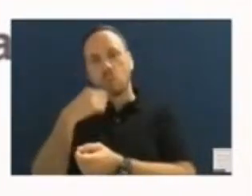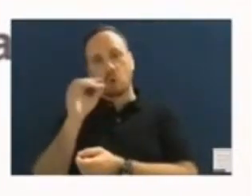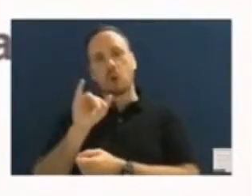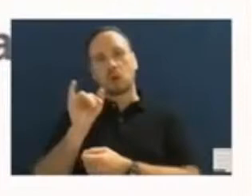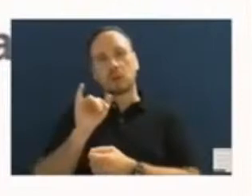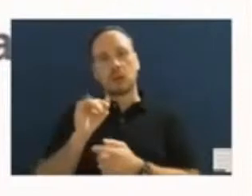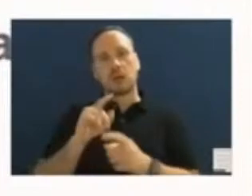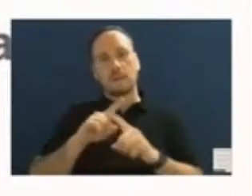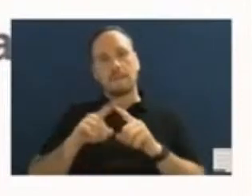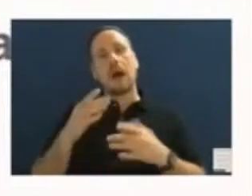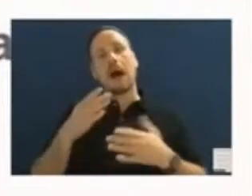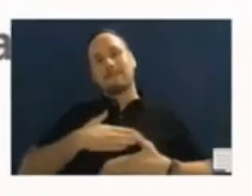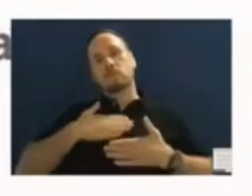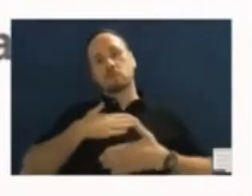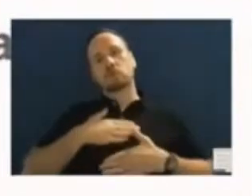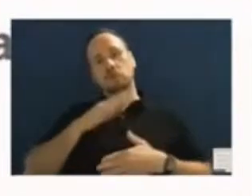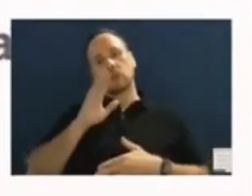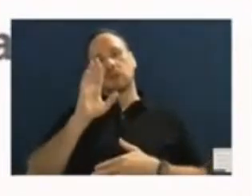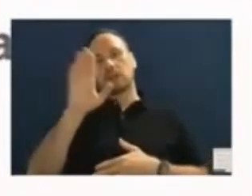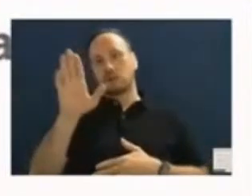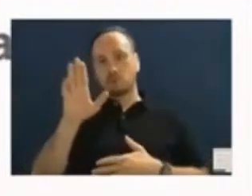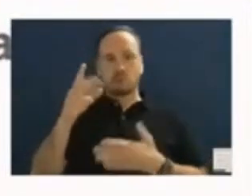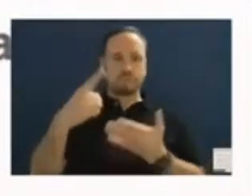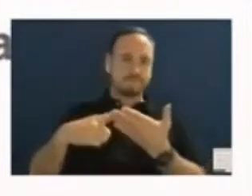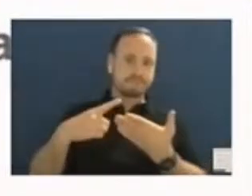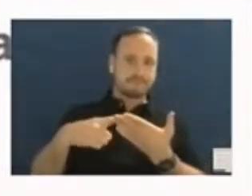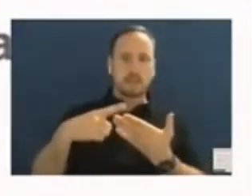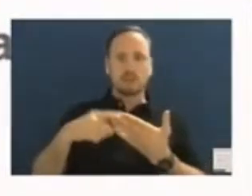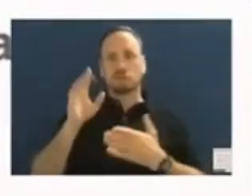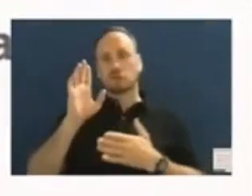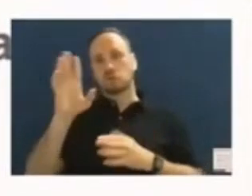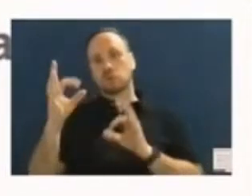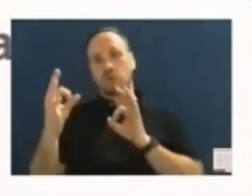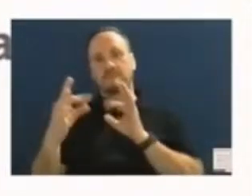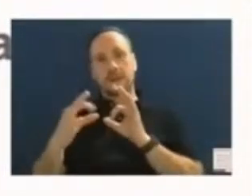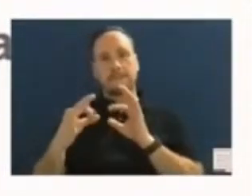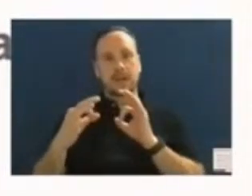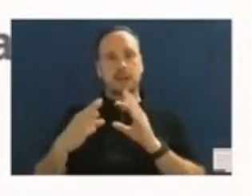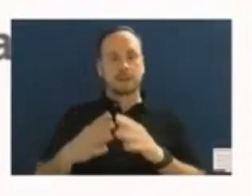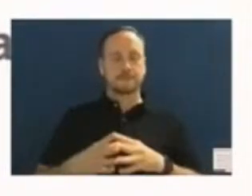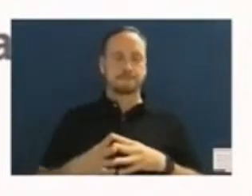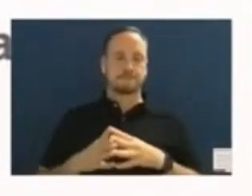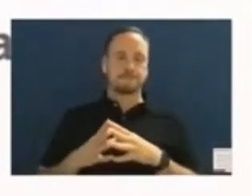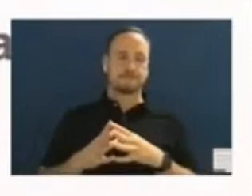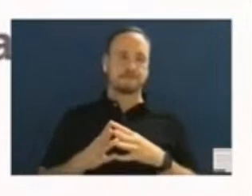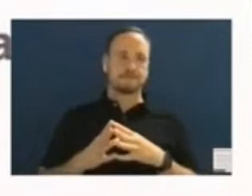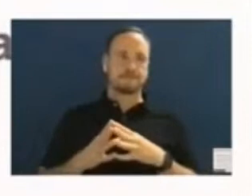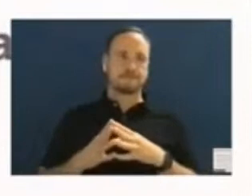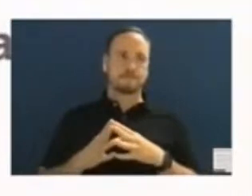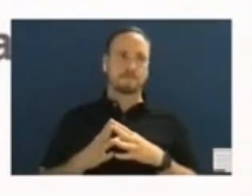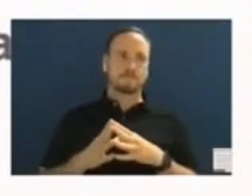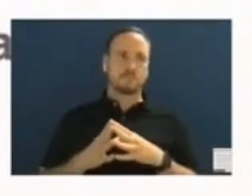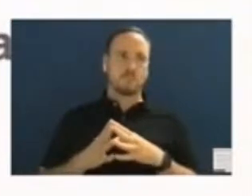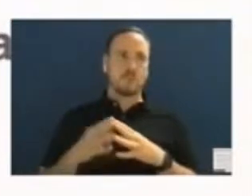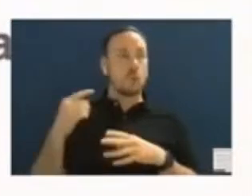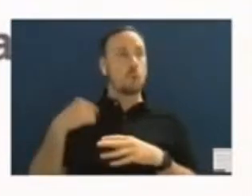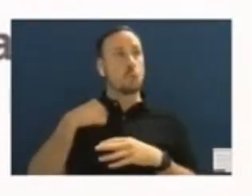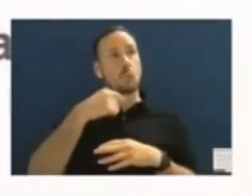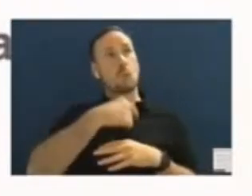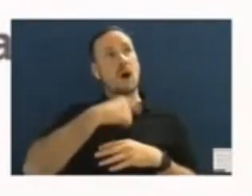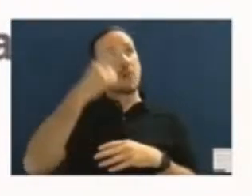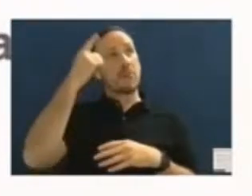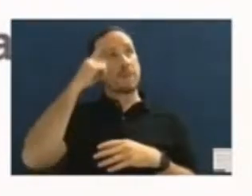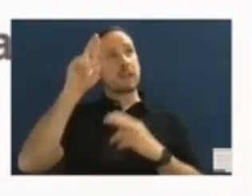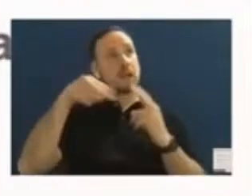and your feedback this evening. As we think about the commitments that we must make, regardless of the modality of instruction, that's